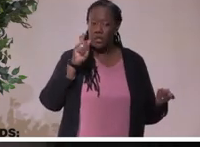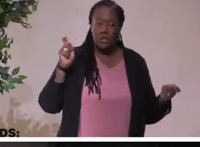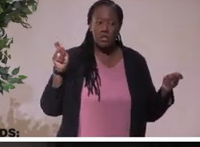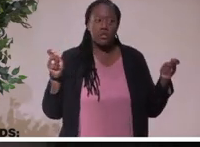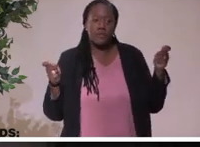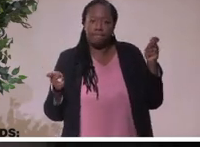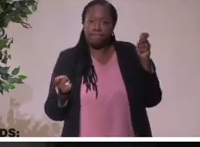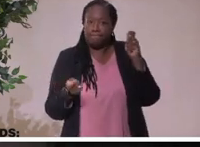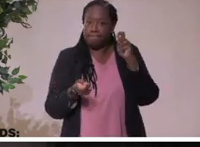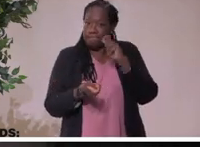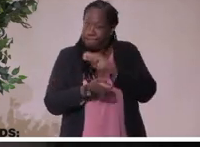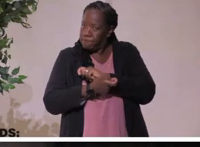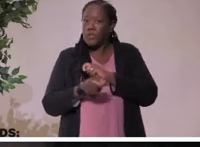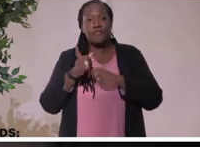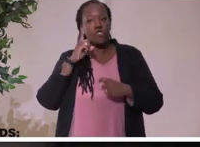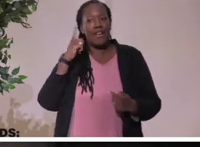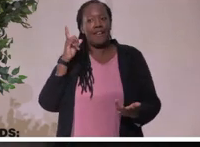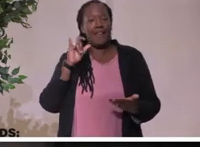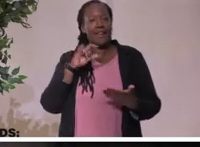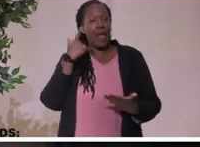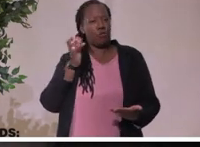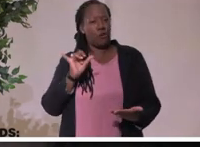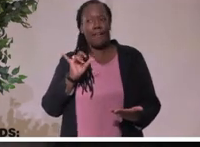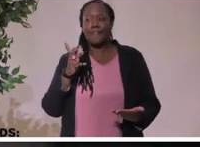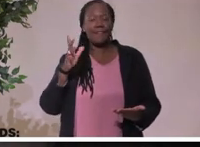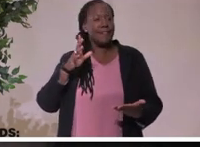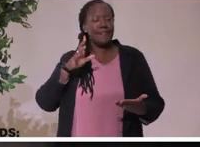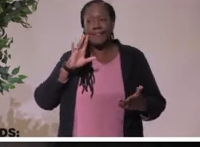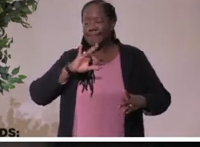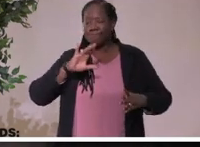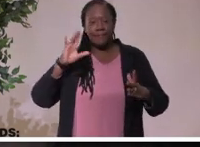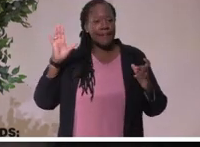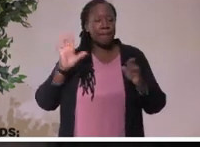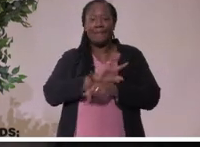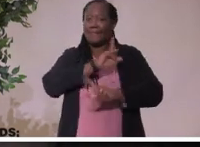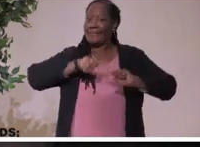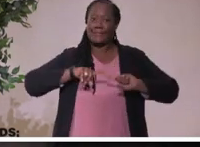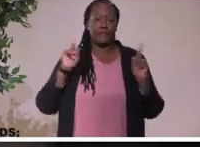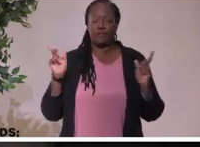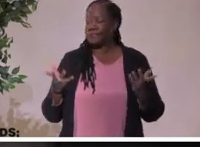sorts that is completely